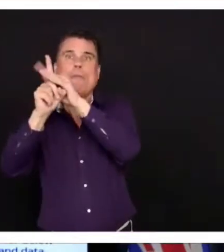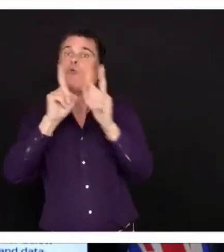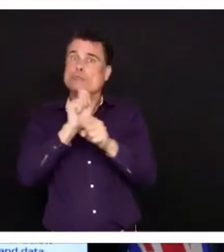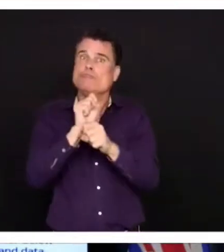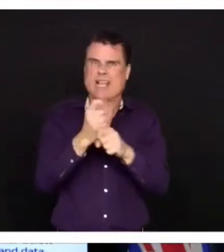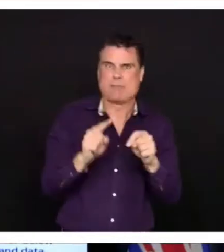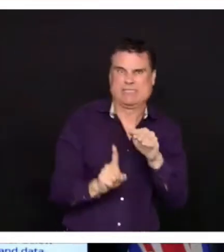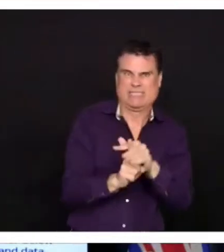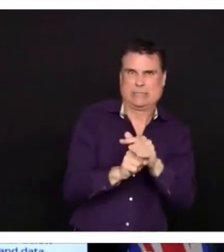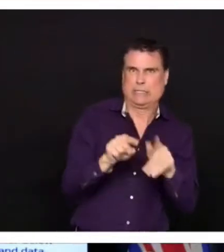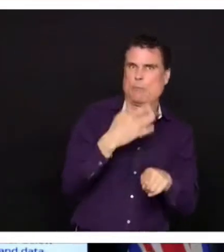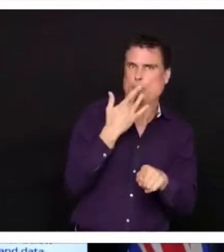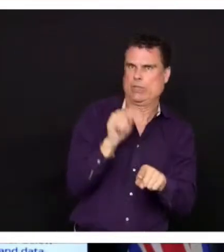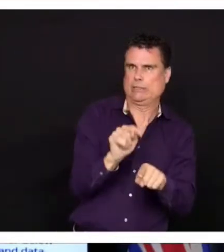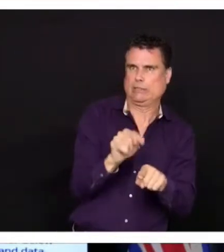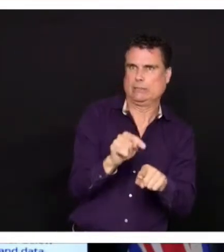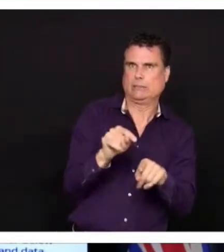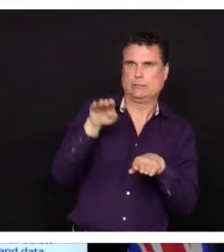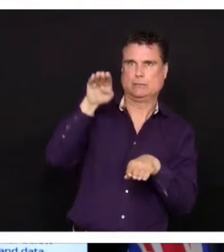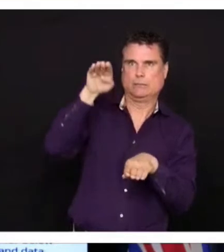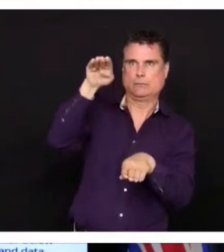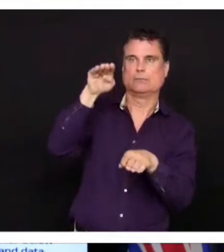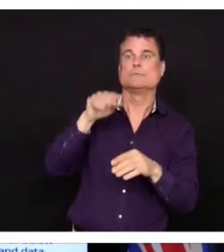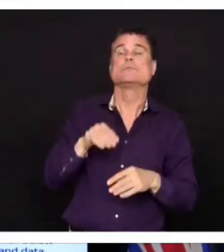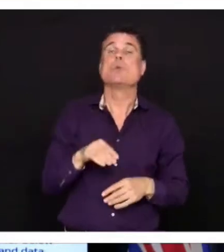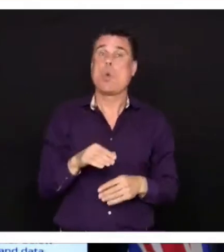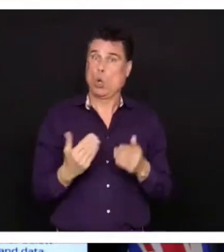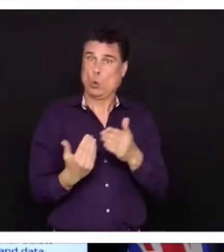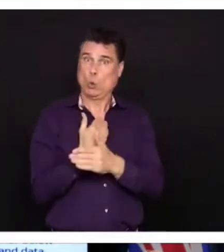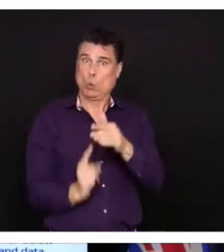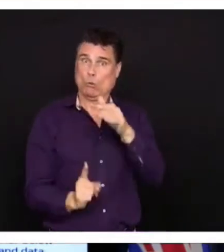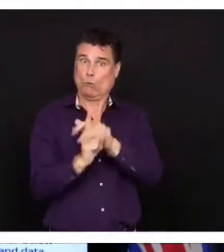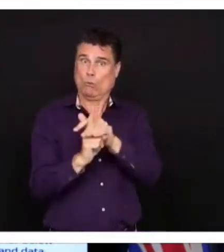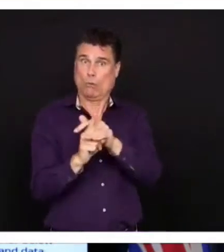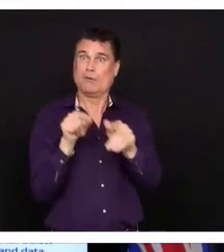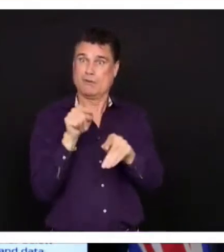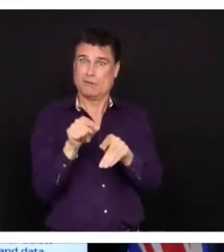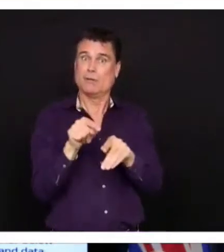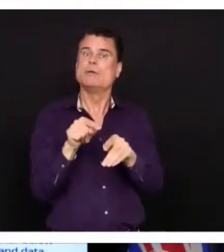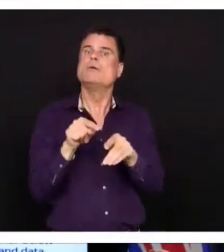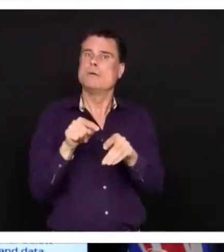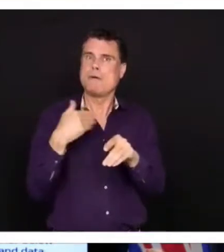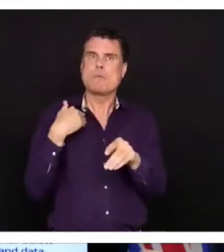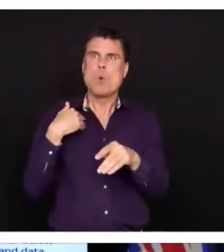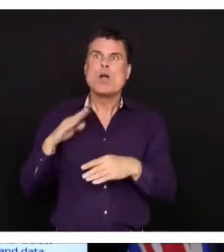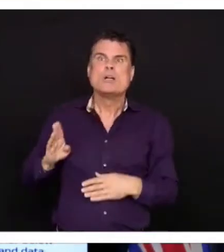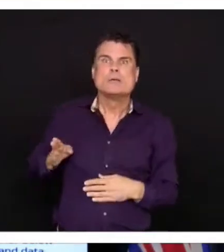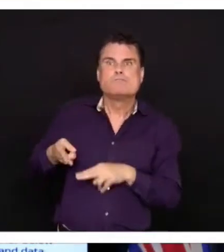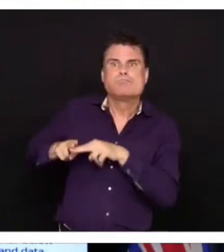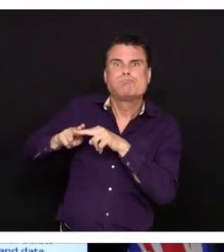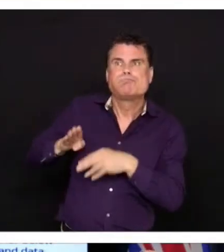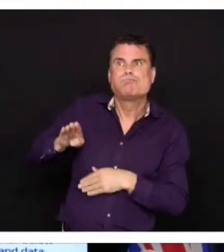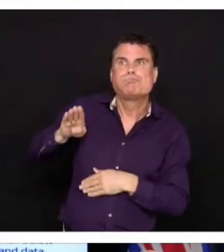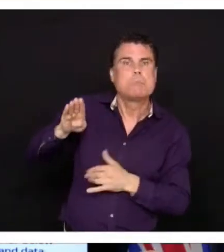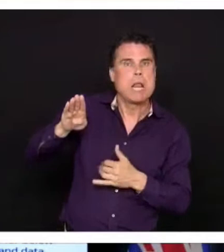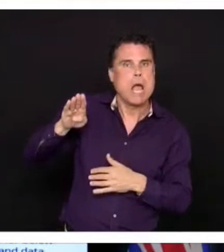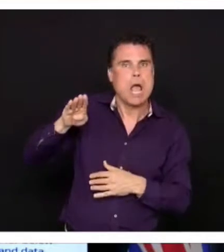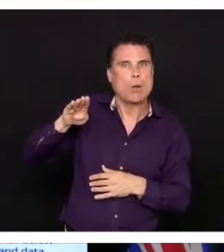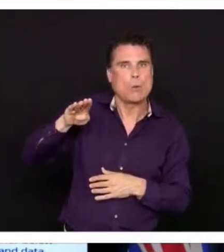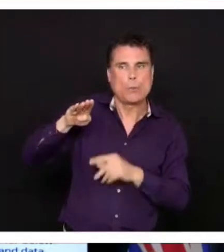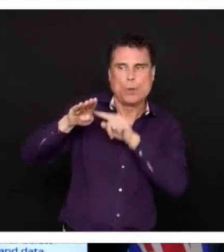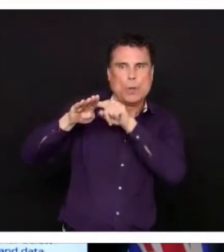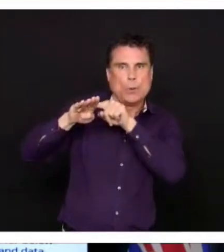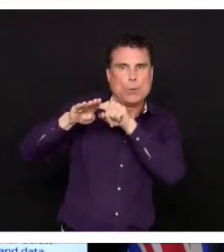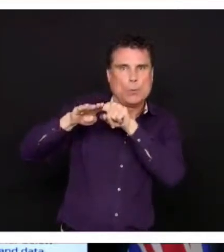BC, took together, each of us individually and collectively. The social distancing, the social connectedness, the